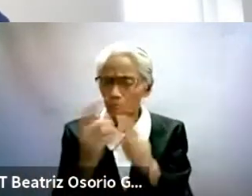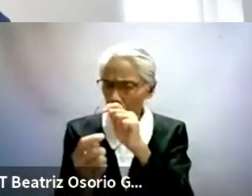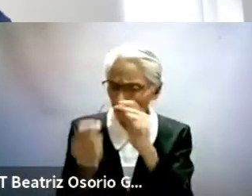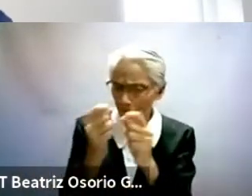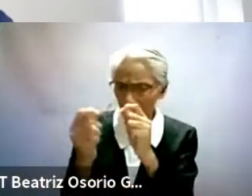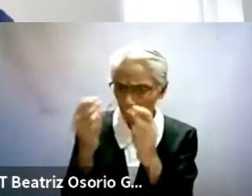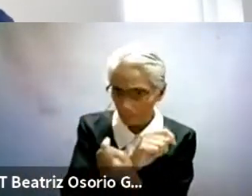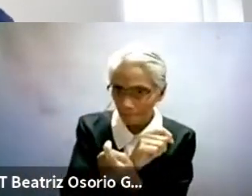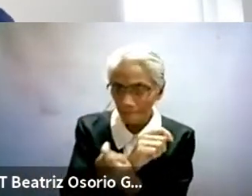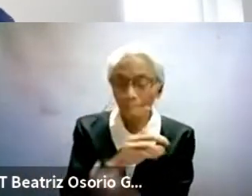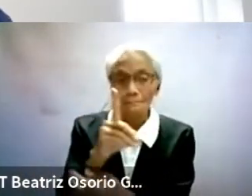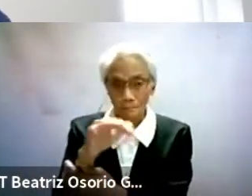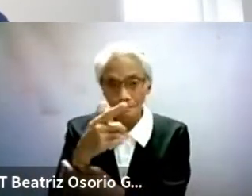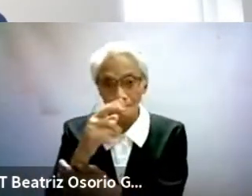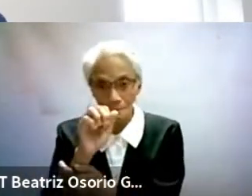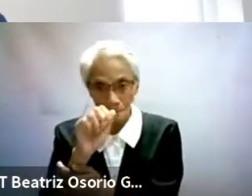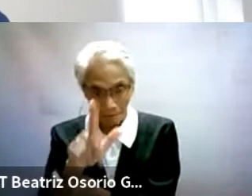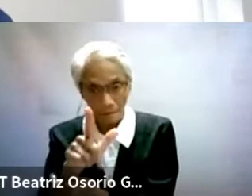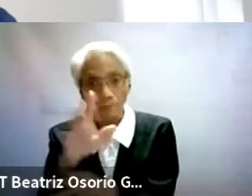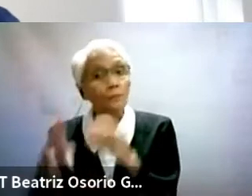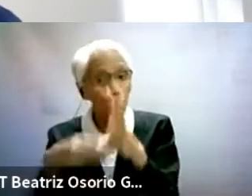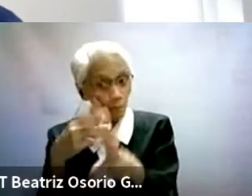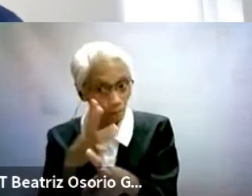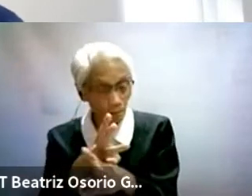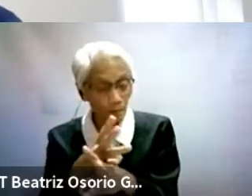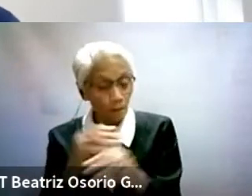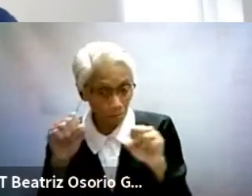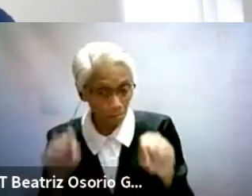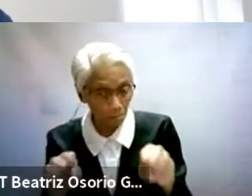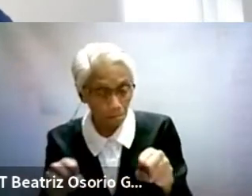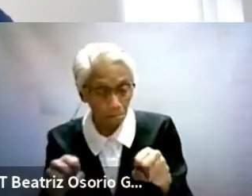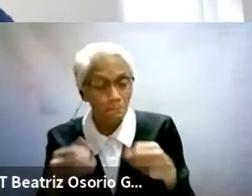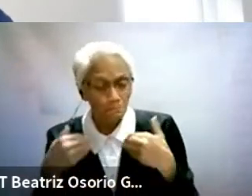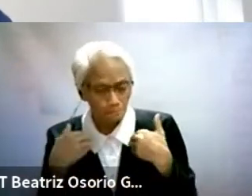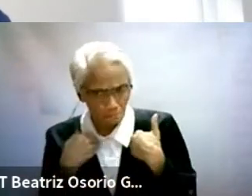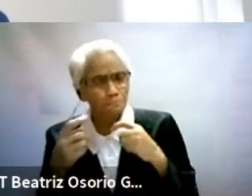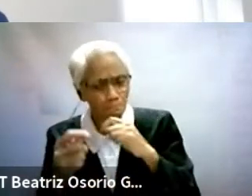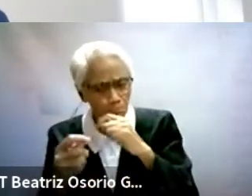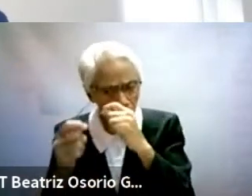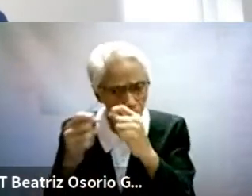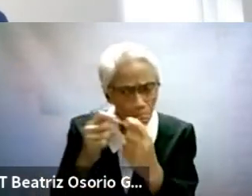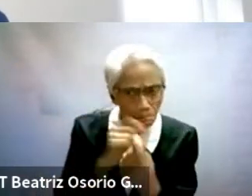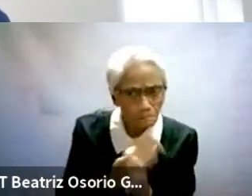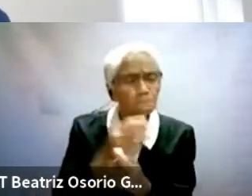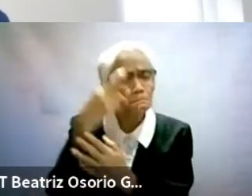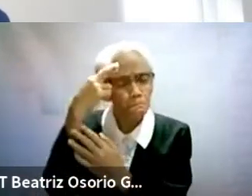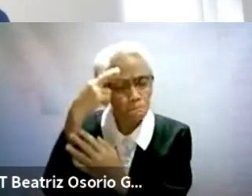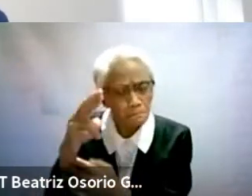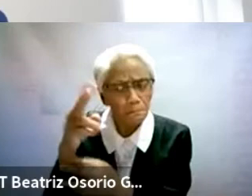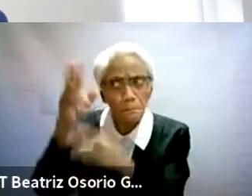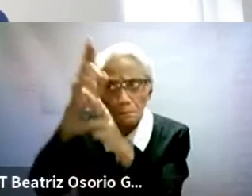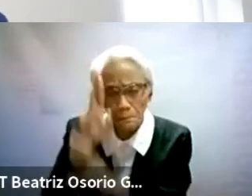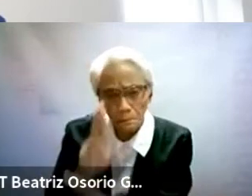the digital world so that the transformation respects and realizes